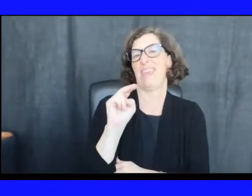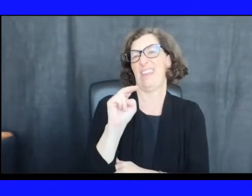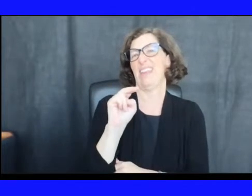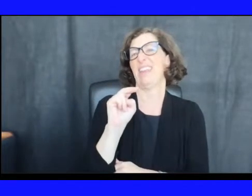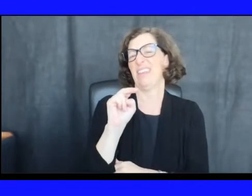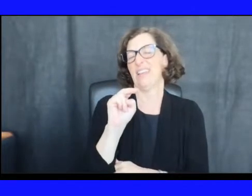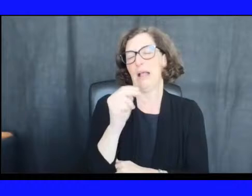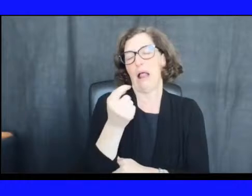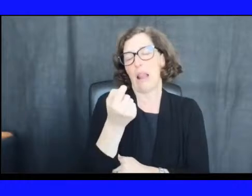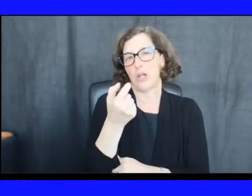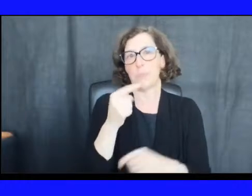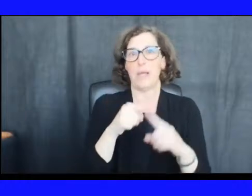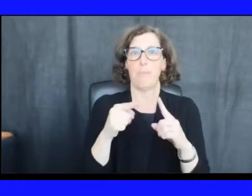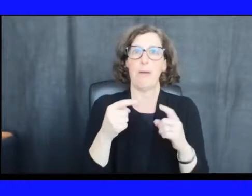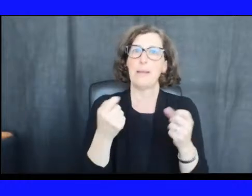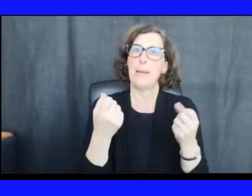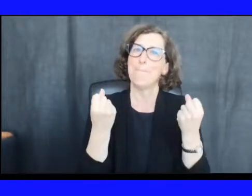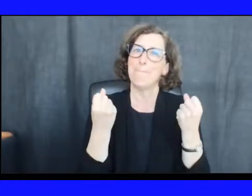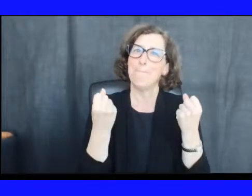Next.